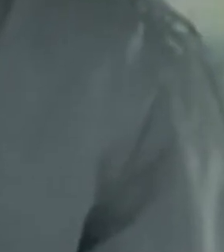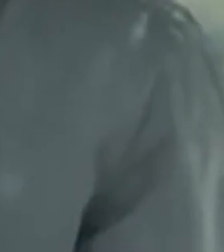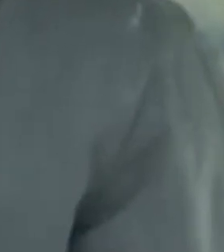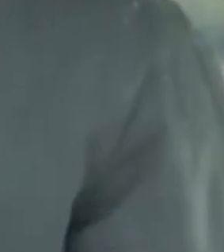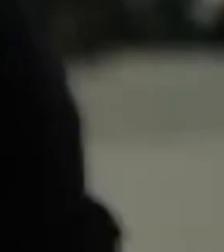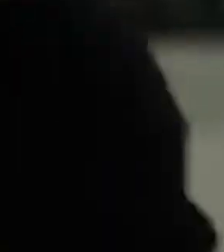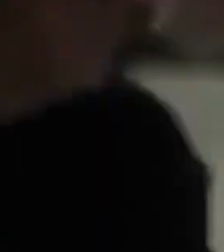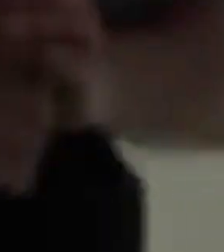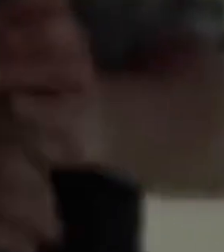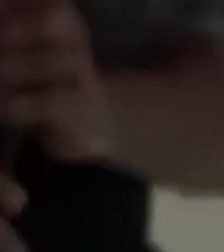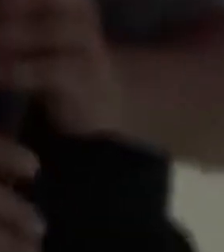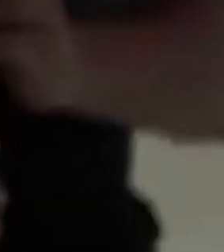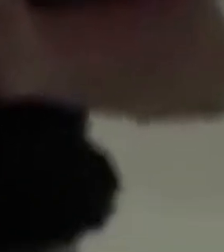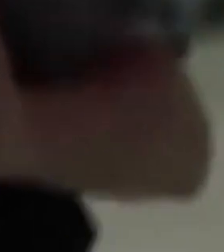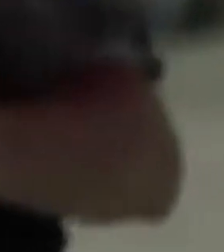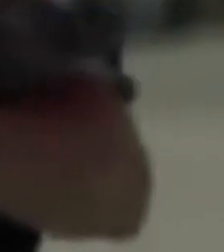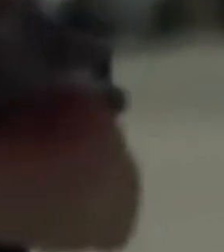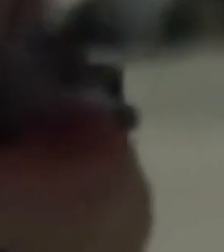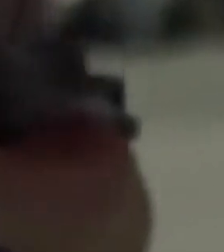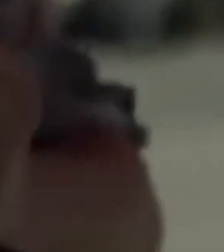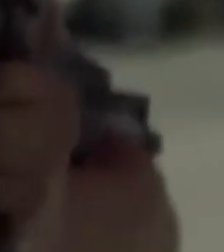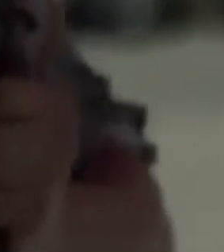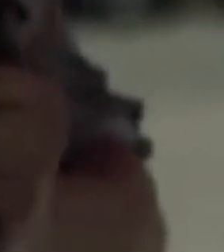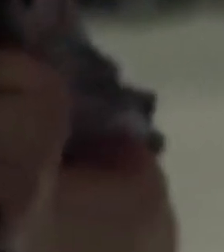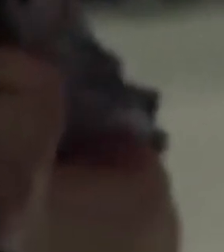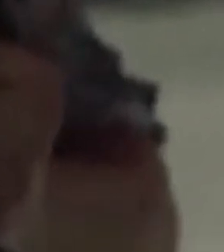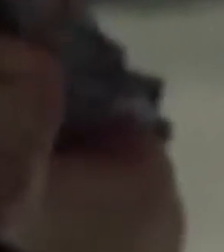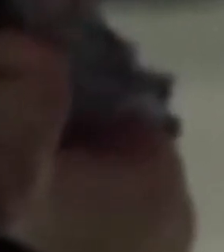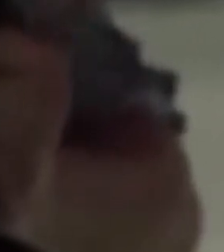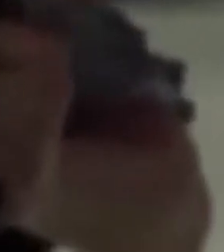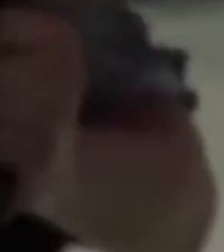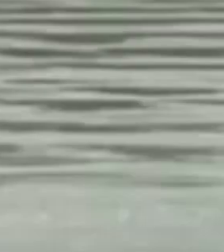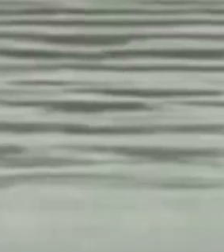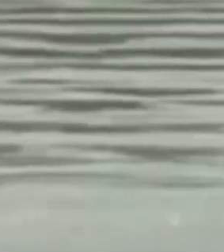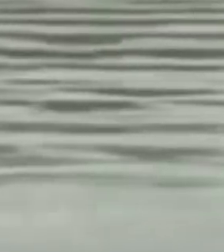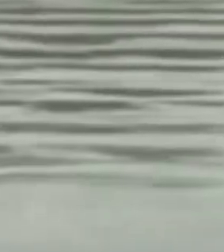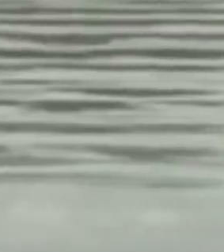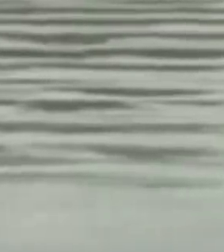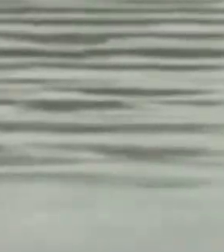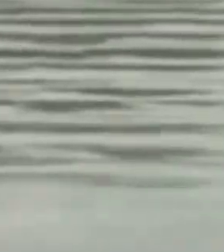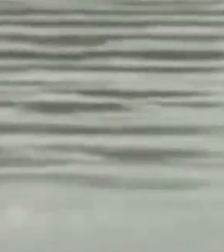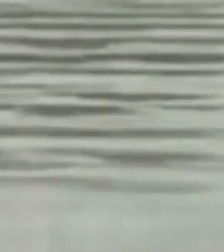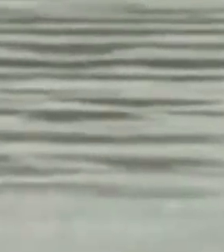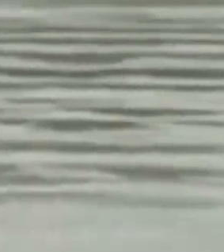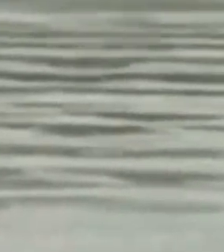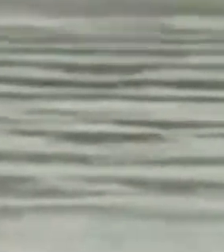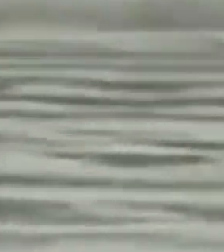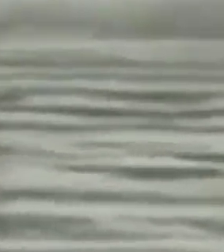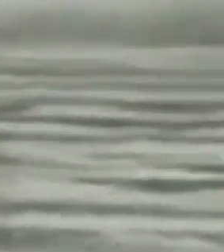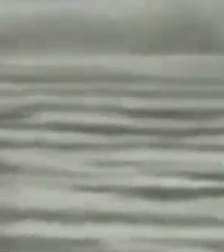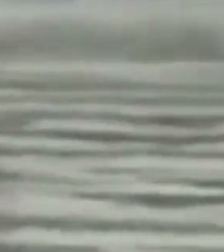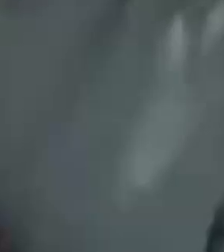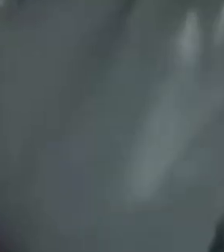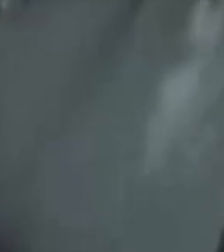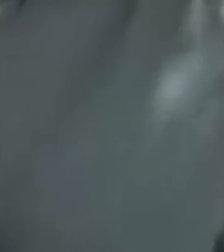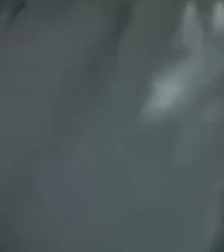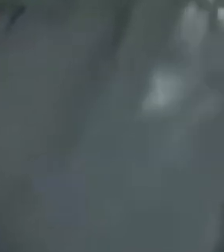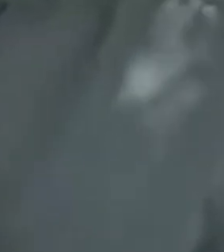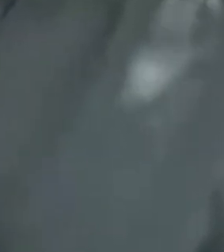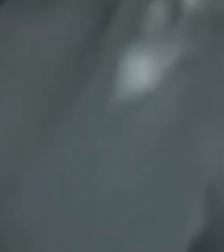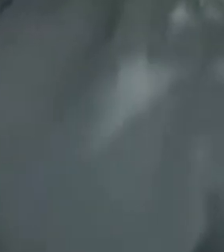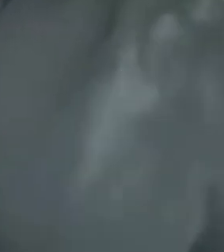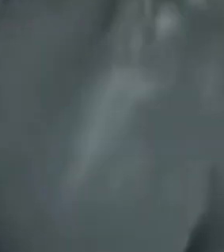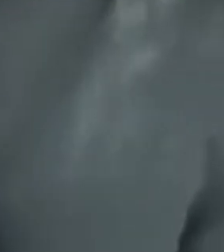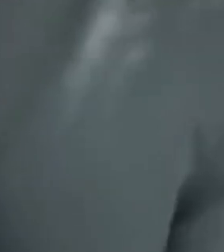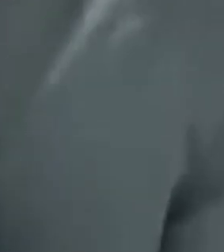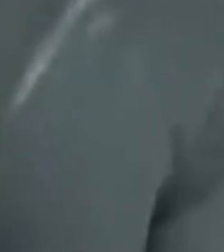friends asked my wife, what do you feed this son of yours that he's growing so healthy and so beautiful so quickly? And we both responded, we just love